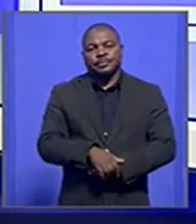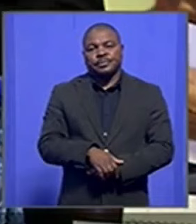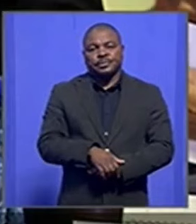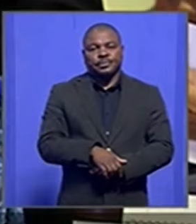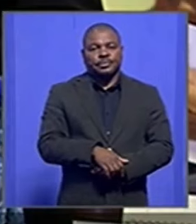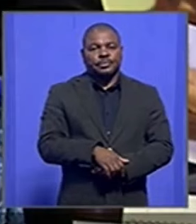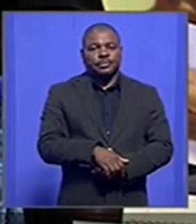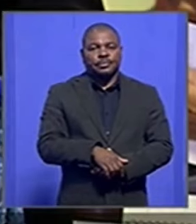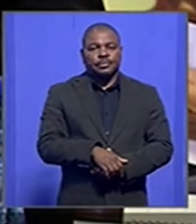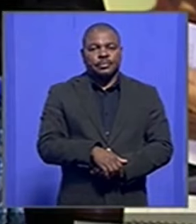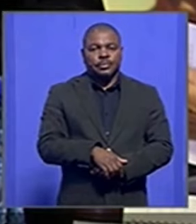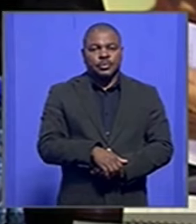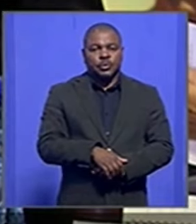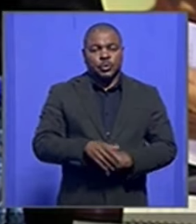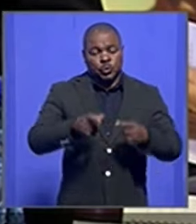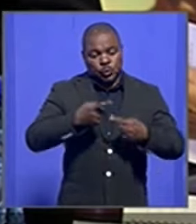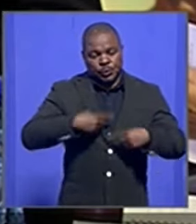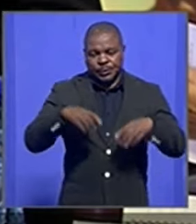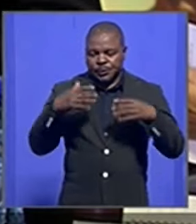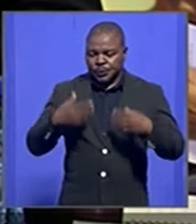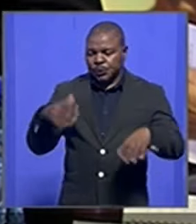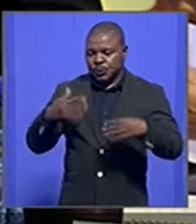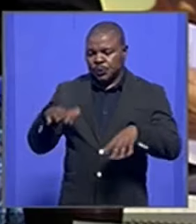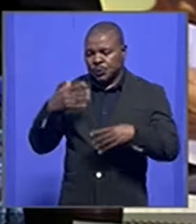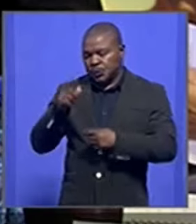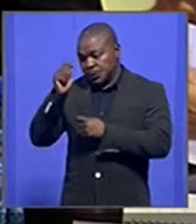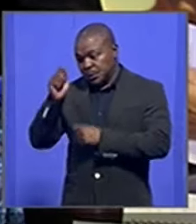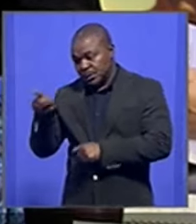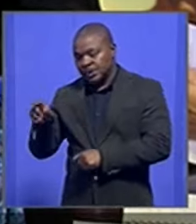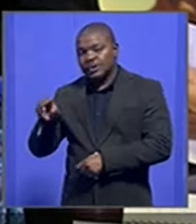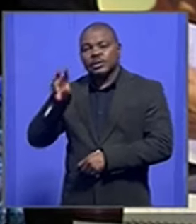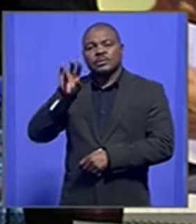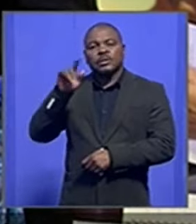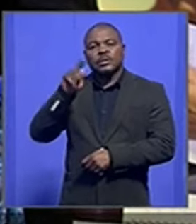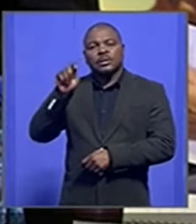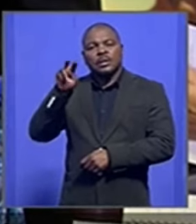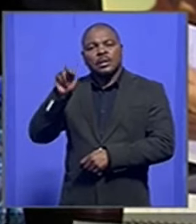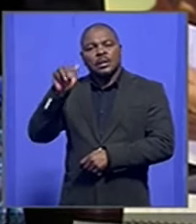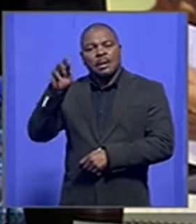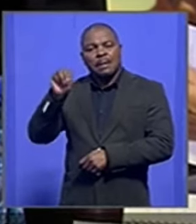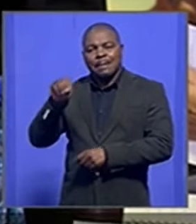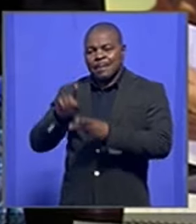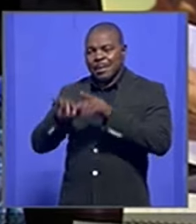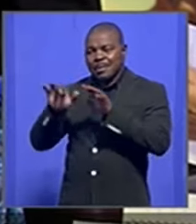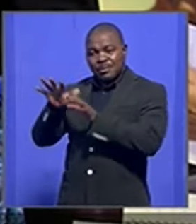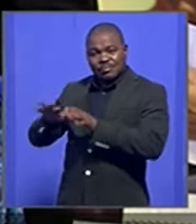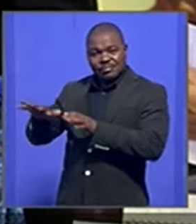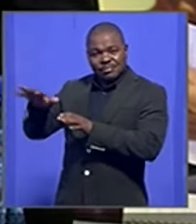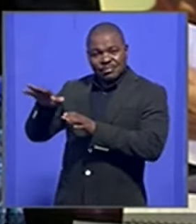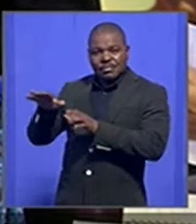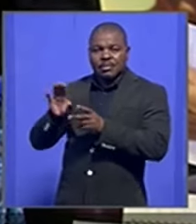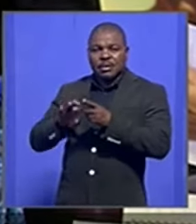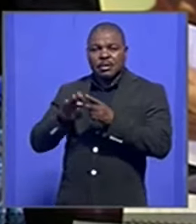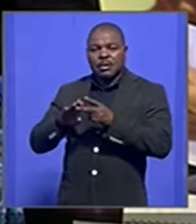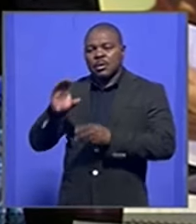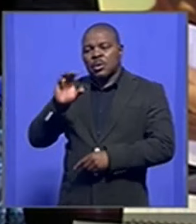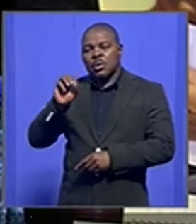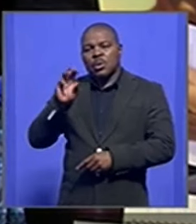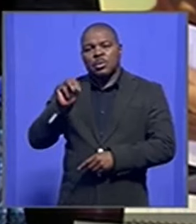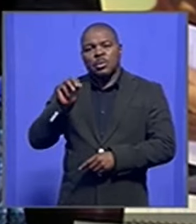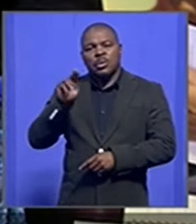We have great admiration for Vietnam and the people of Vietnam and the Communist Party